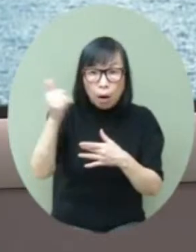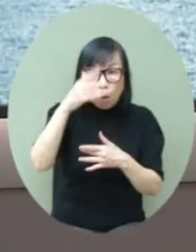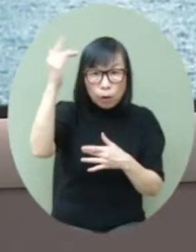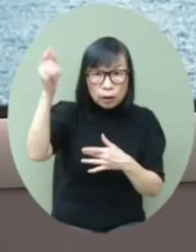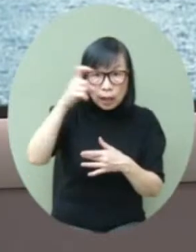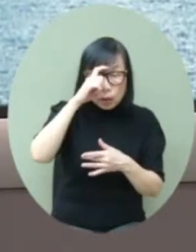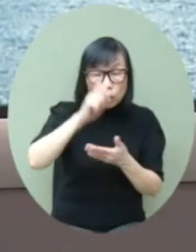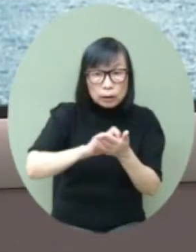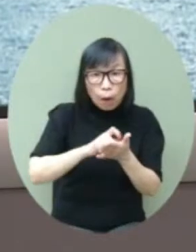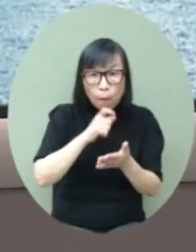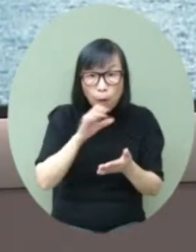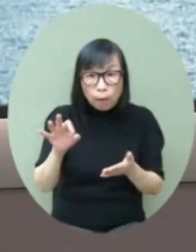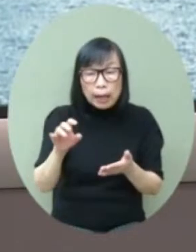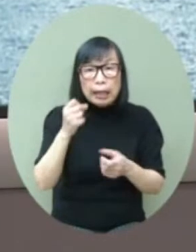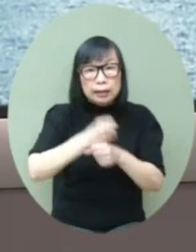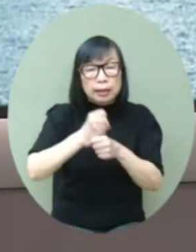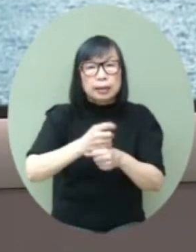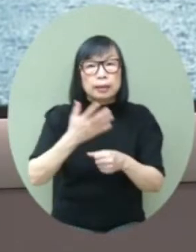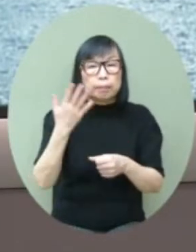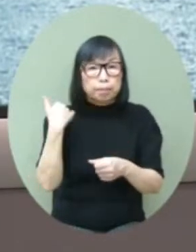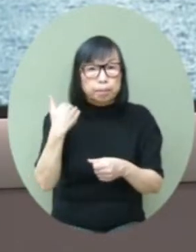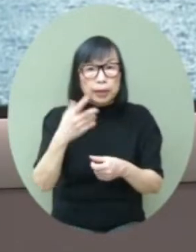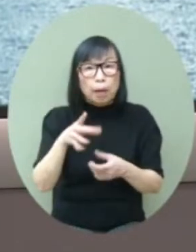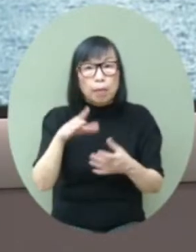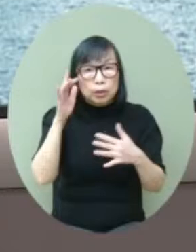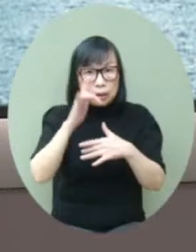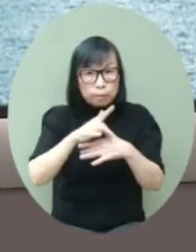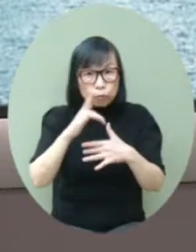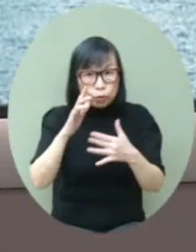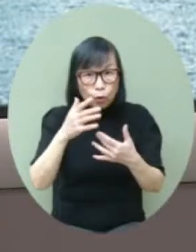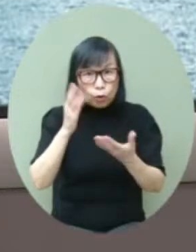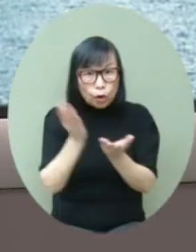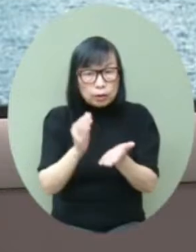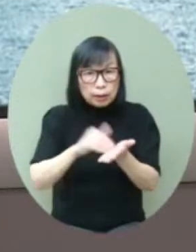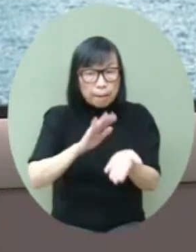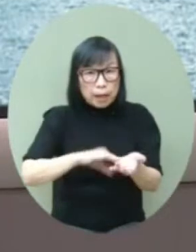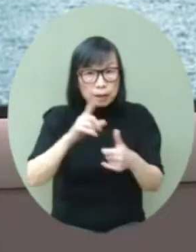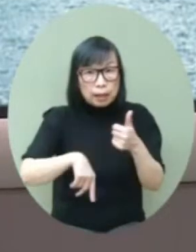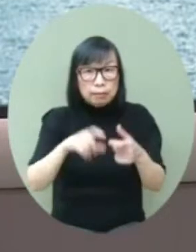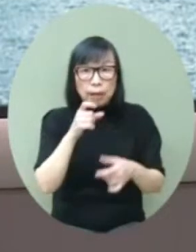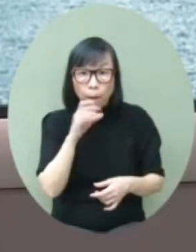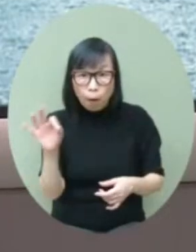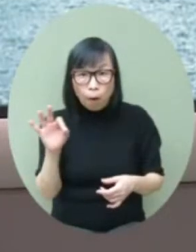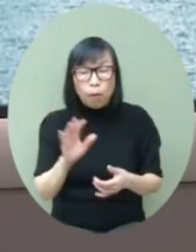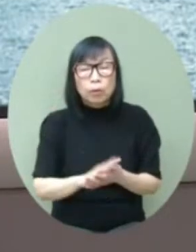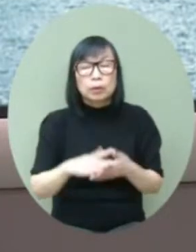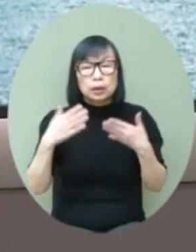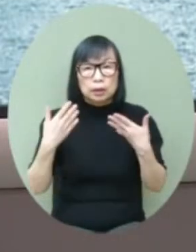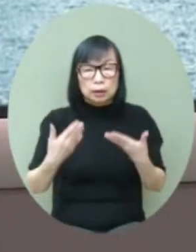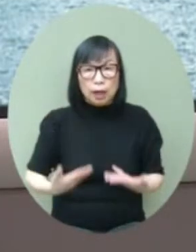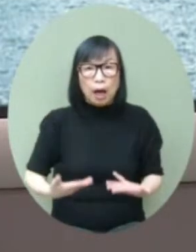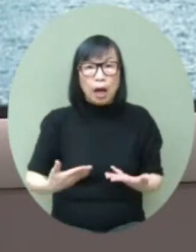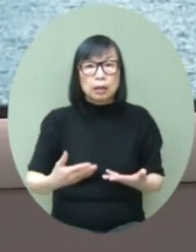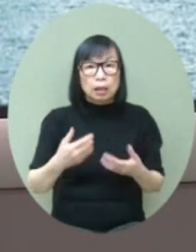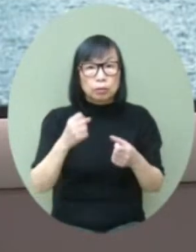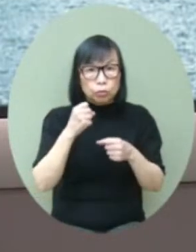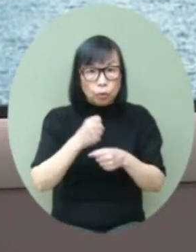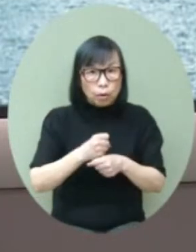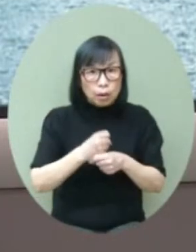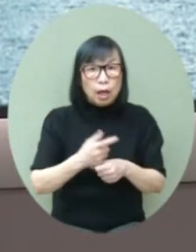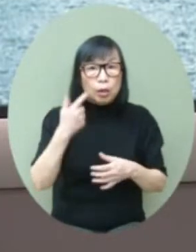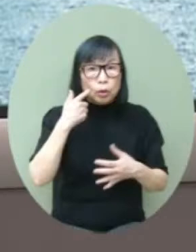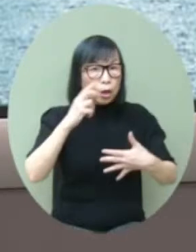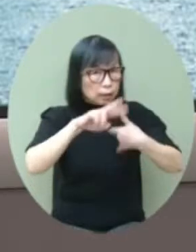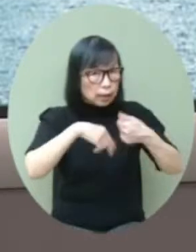any travel record, their work background, whether they have been exposed to any